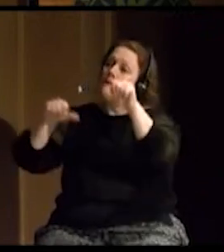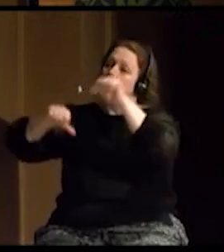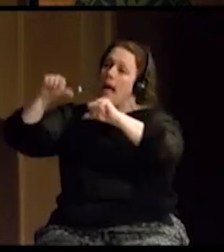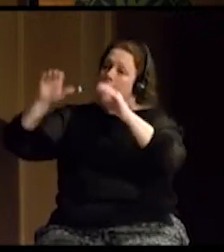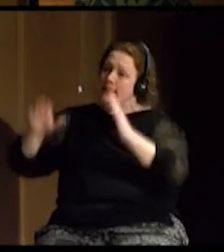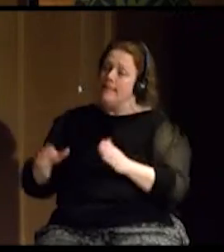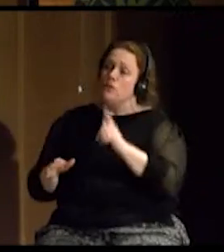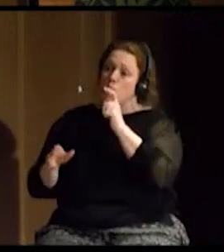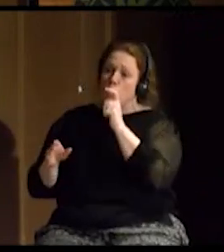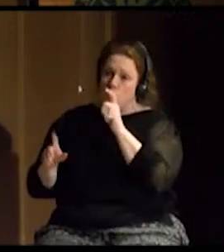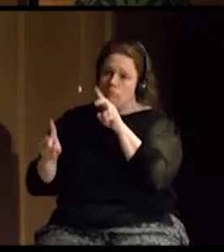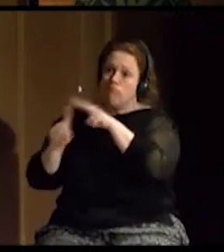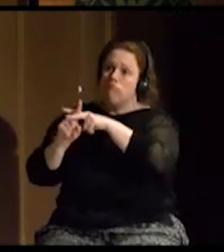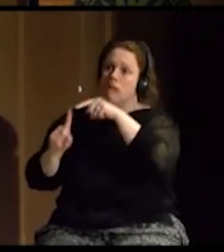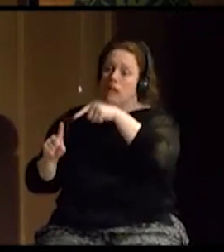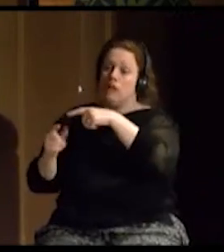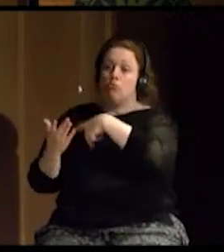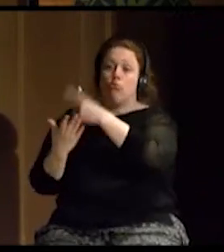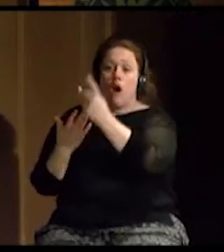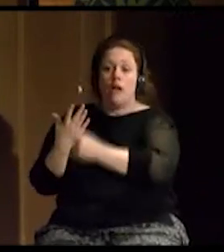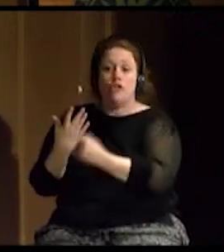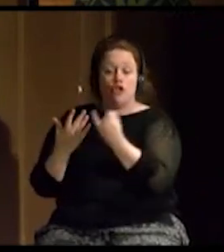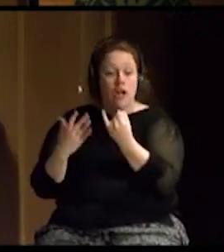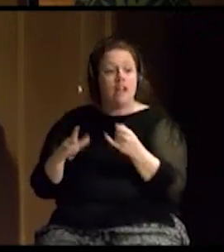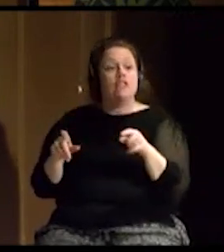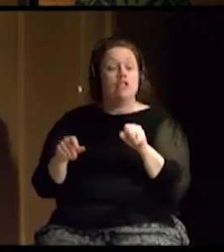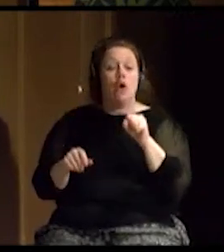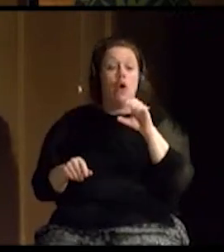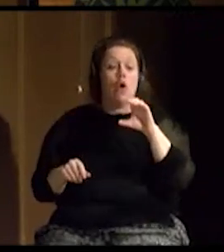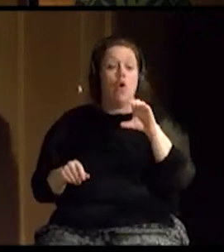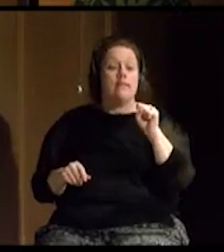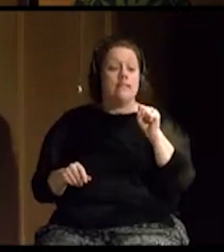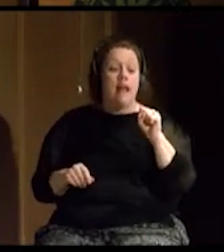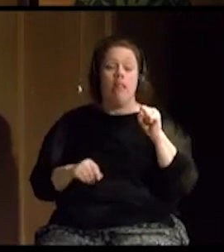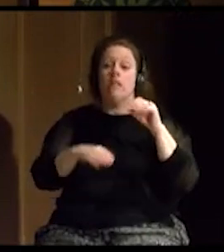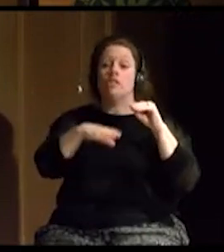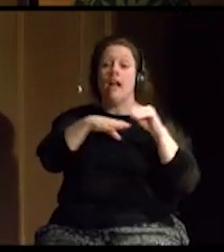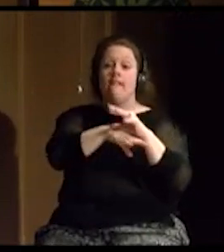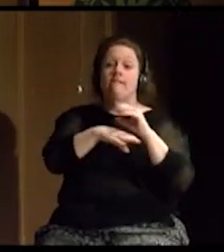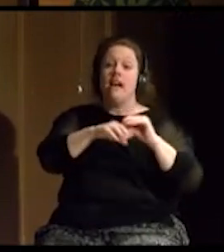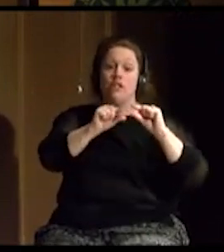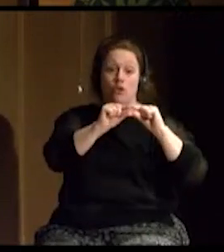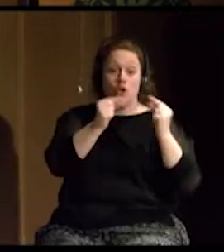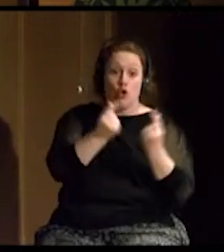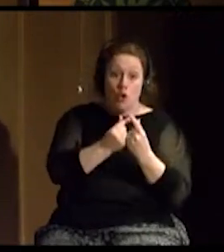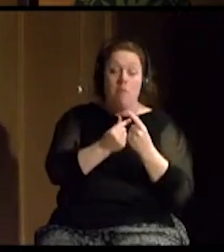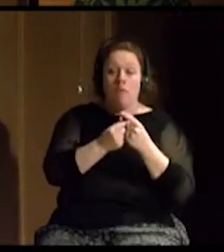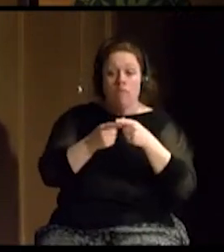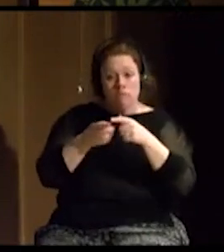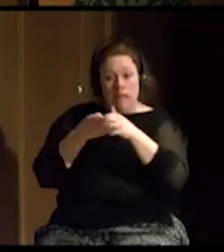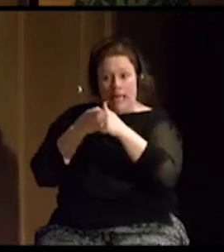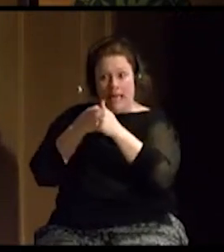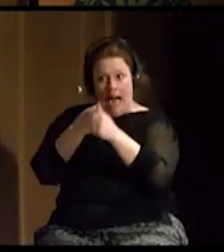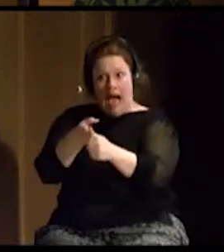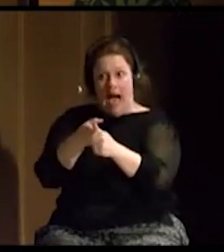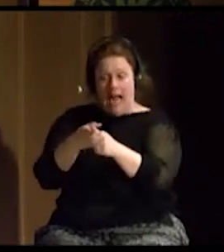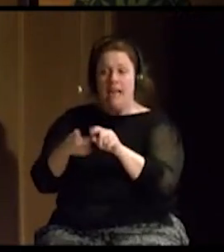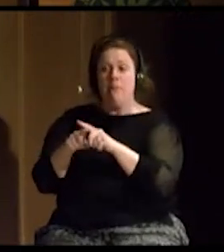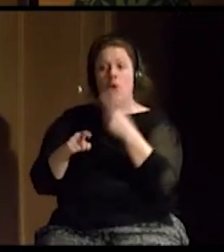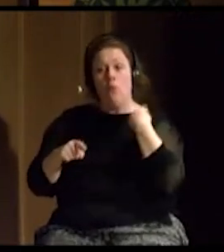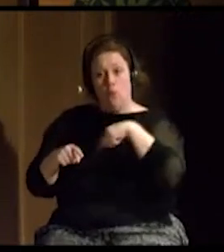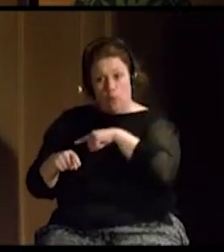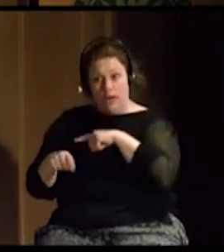this project. And so although this Coast Salish advisory group was a guide, we are ultimately